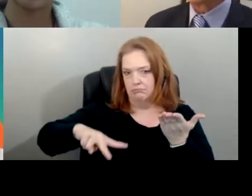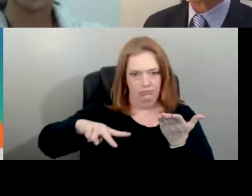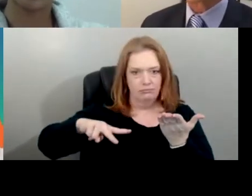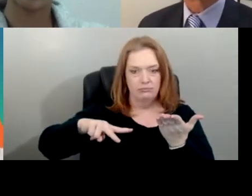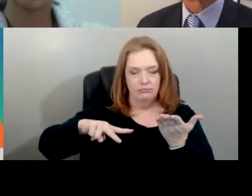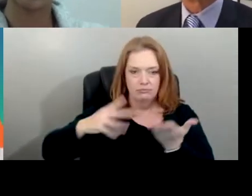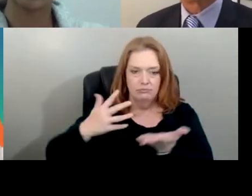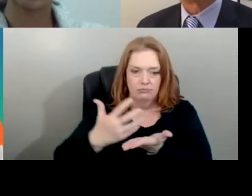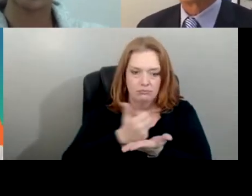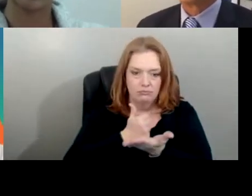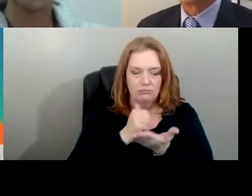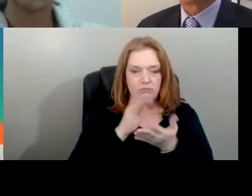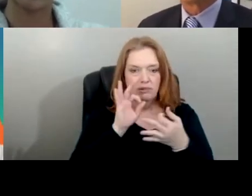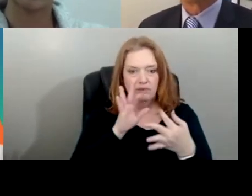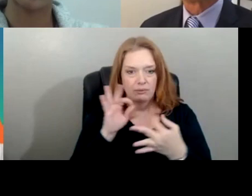getting feedback to